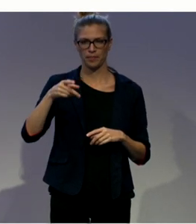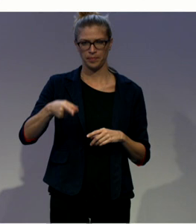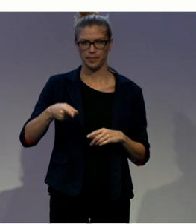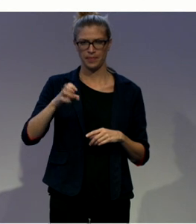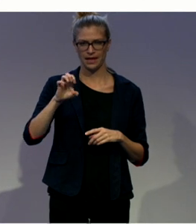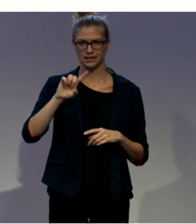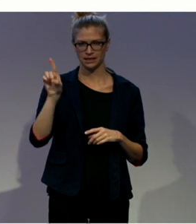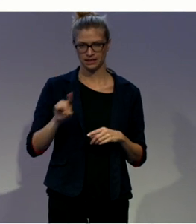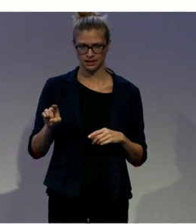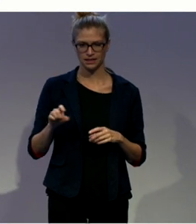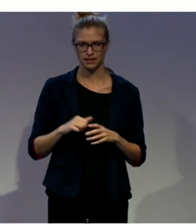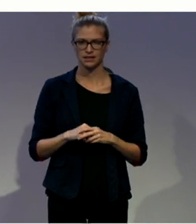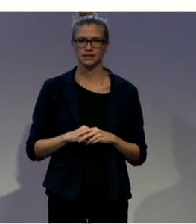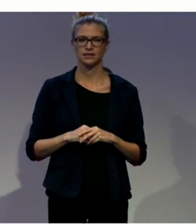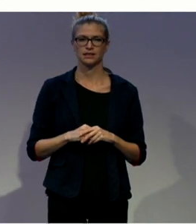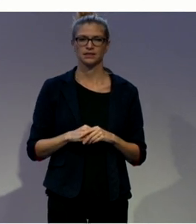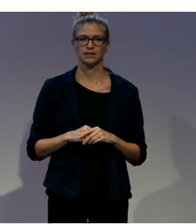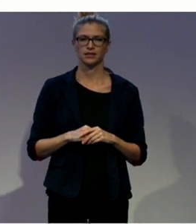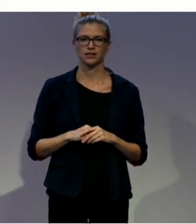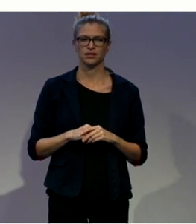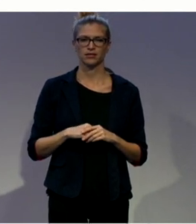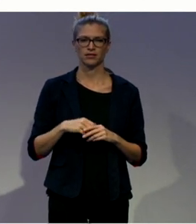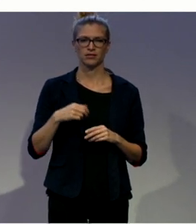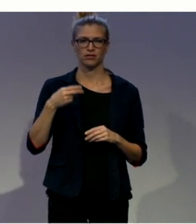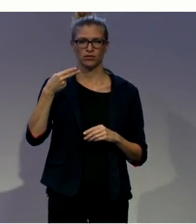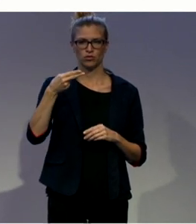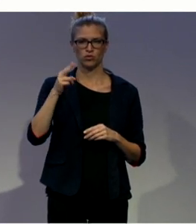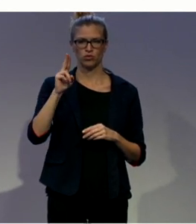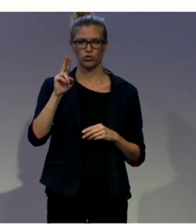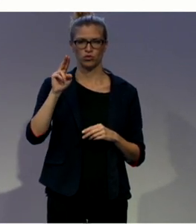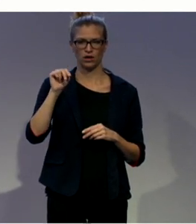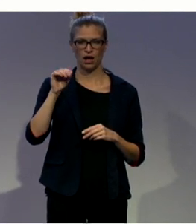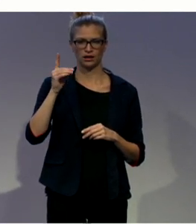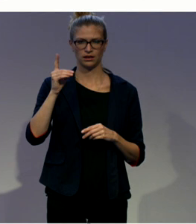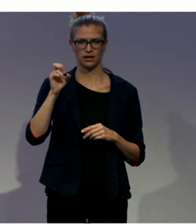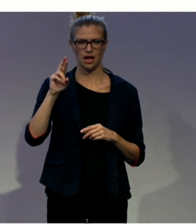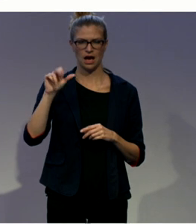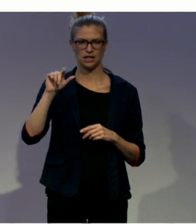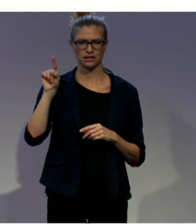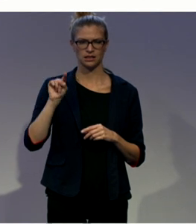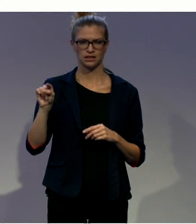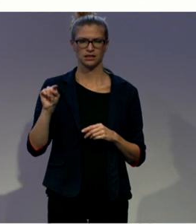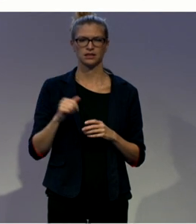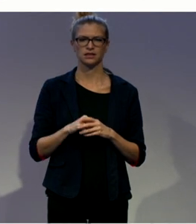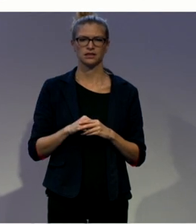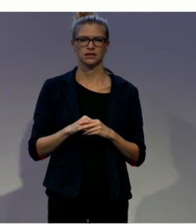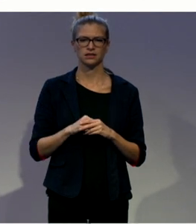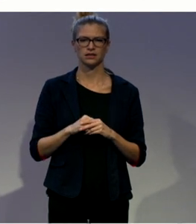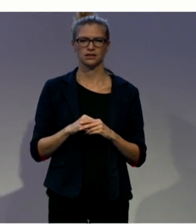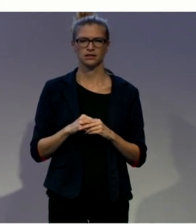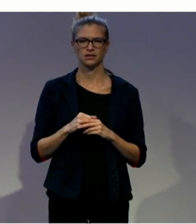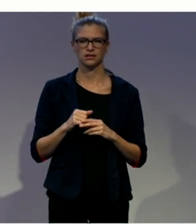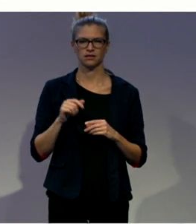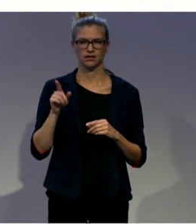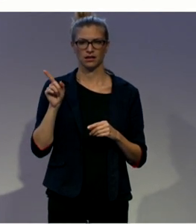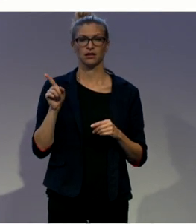from different continent. They are here from long way. Thank you for joining us. We will listen to their